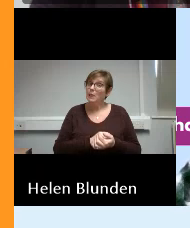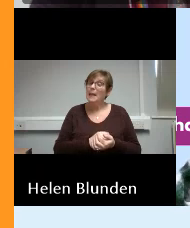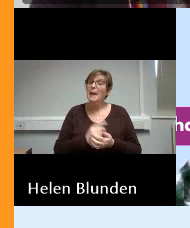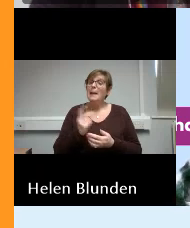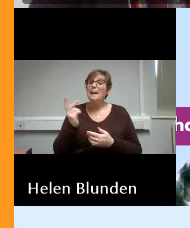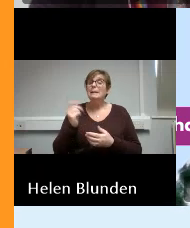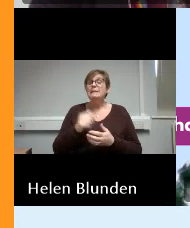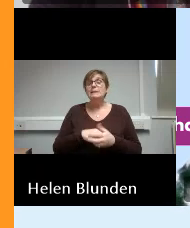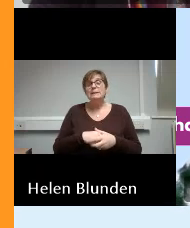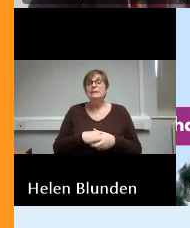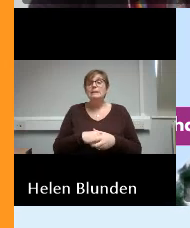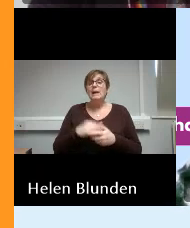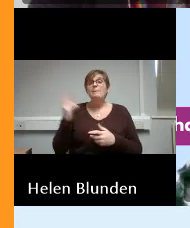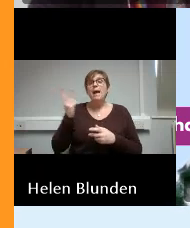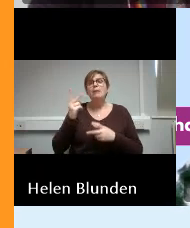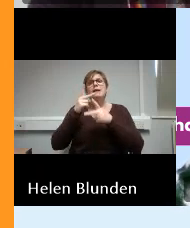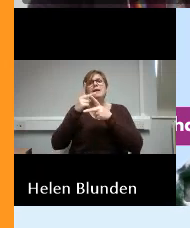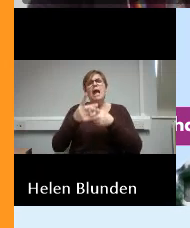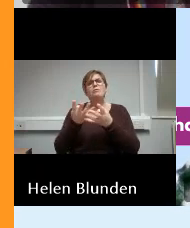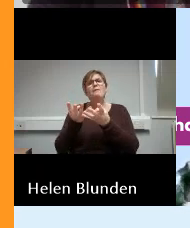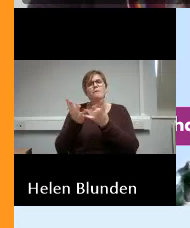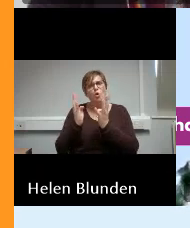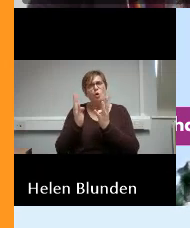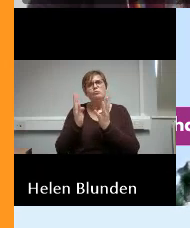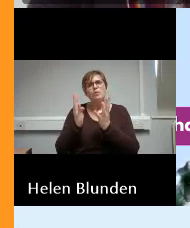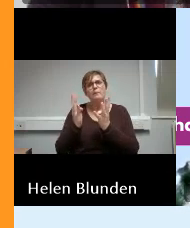We have the parent carer forums for both